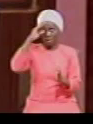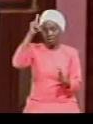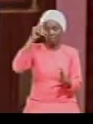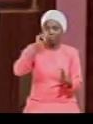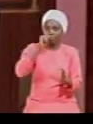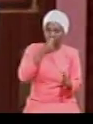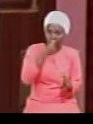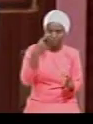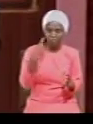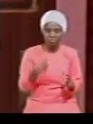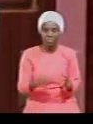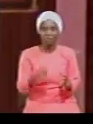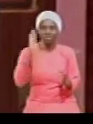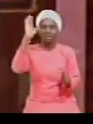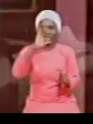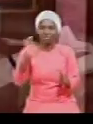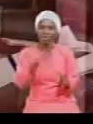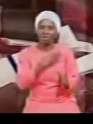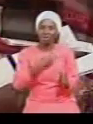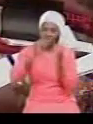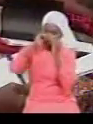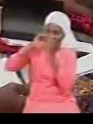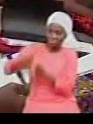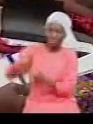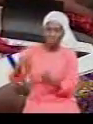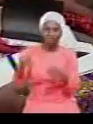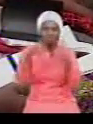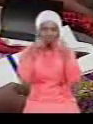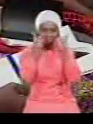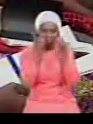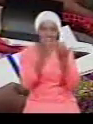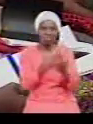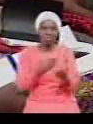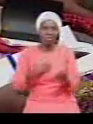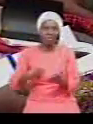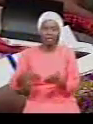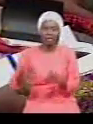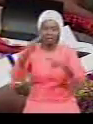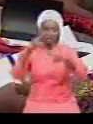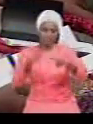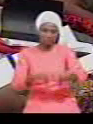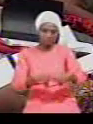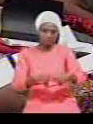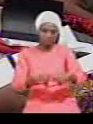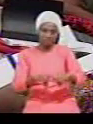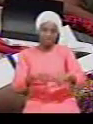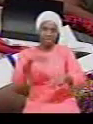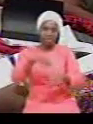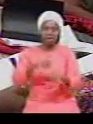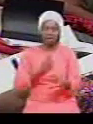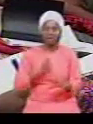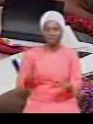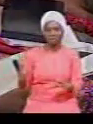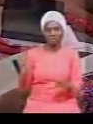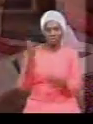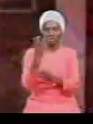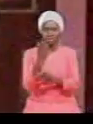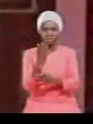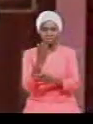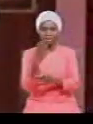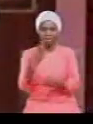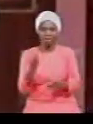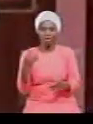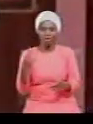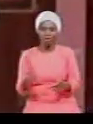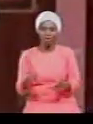cross, despising the shame. And he sat down at the right hand of